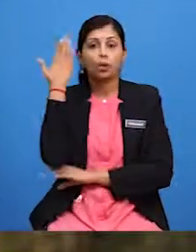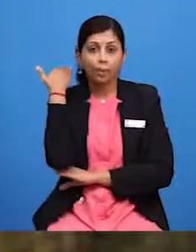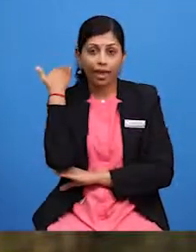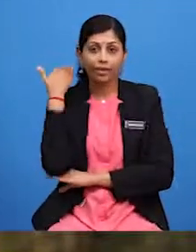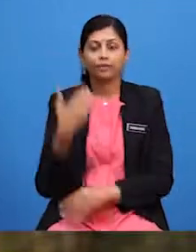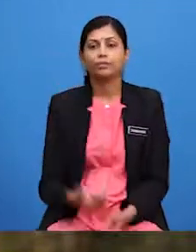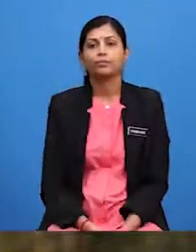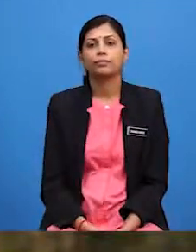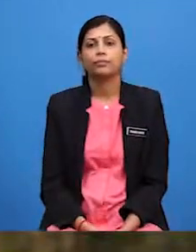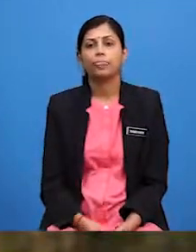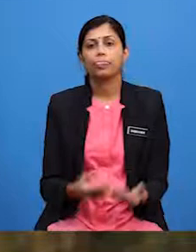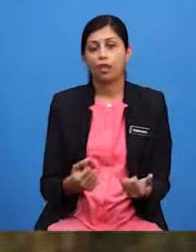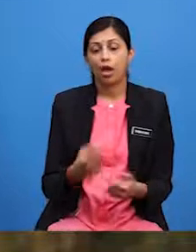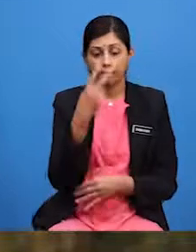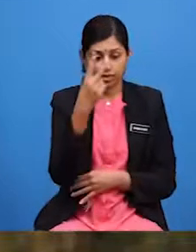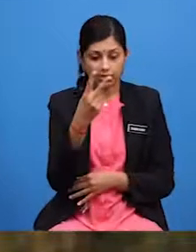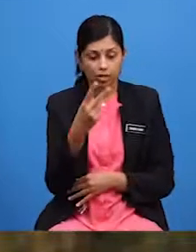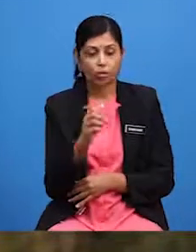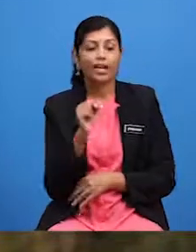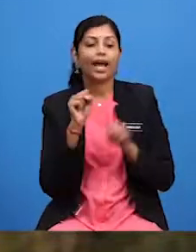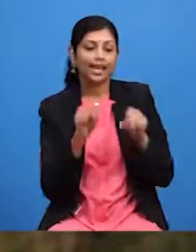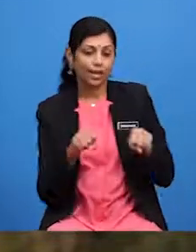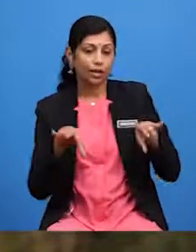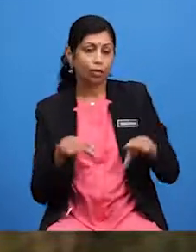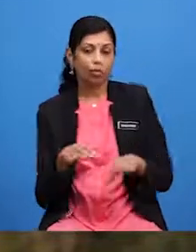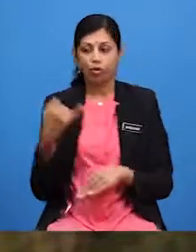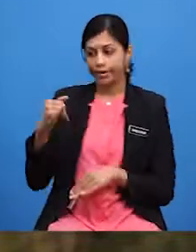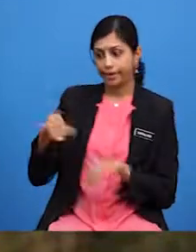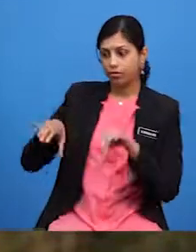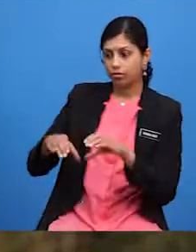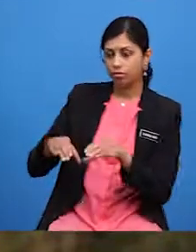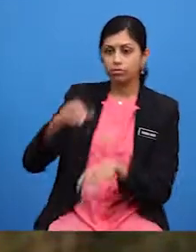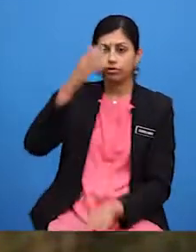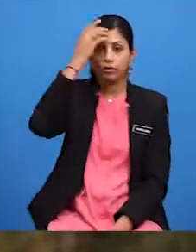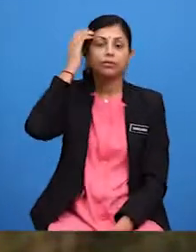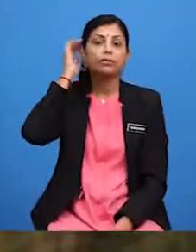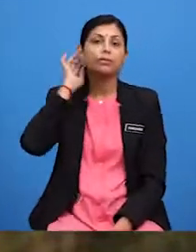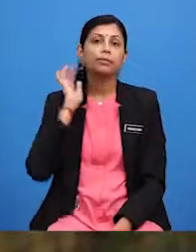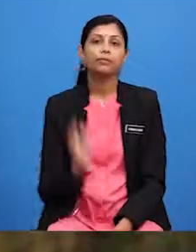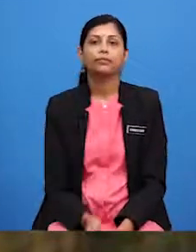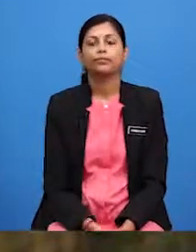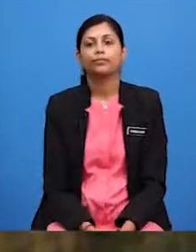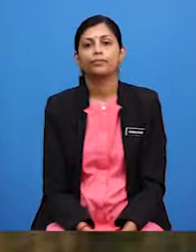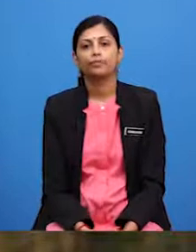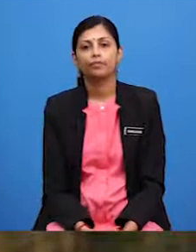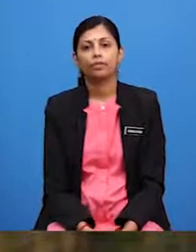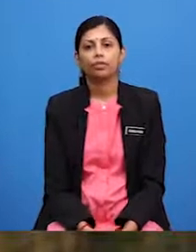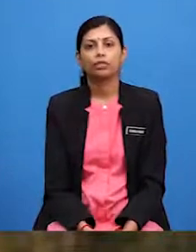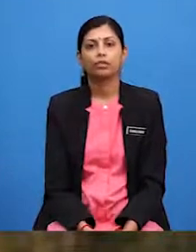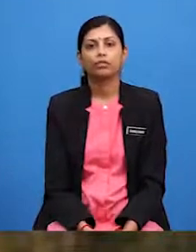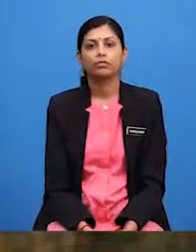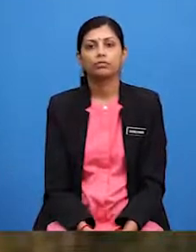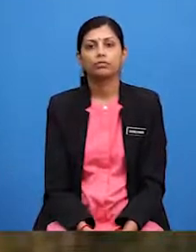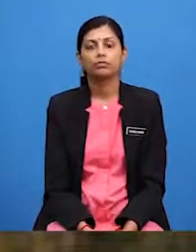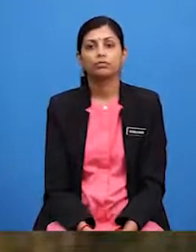at what I should and should not do there. These are sometimes referred to as the